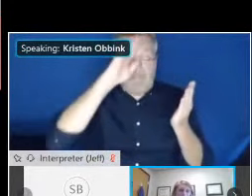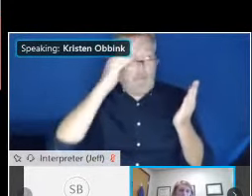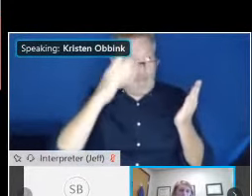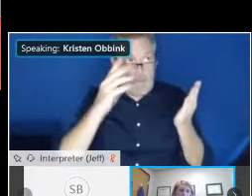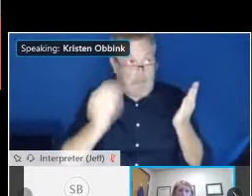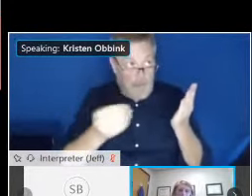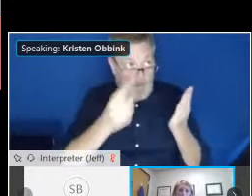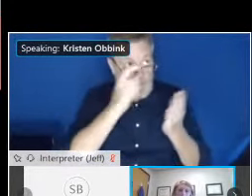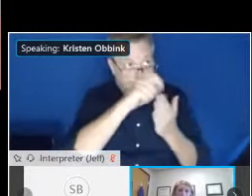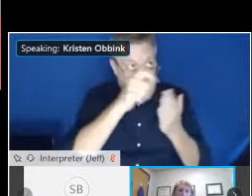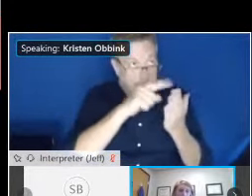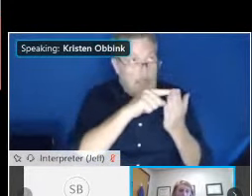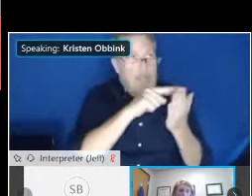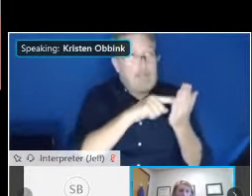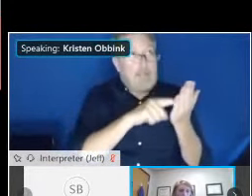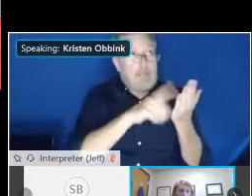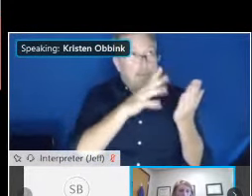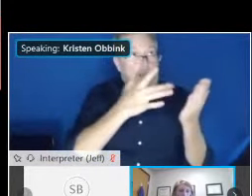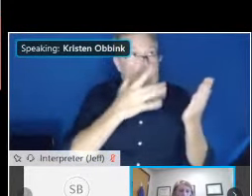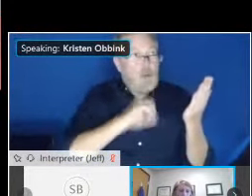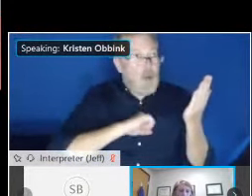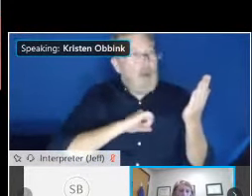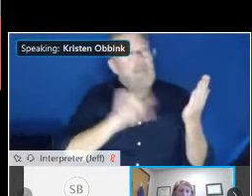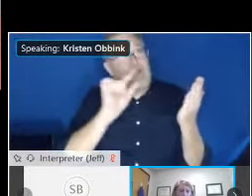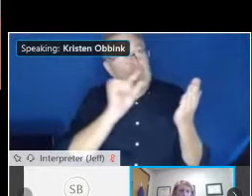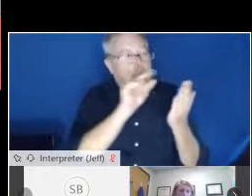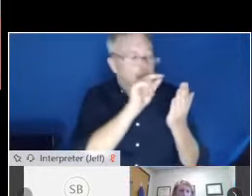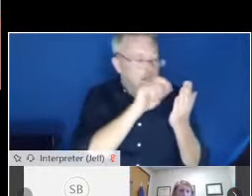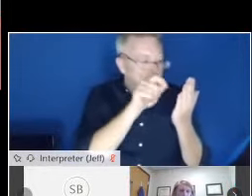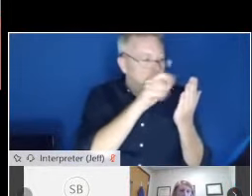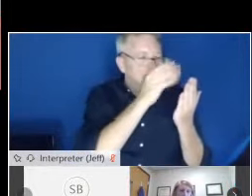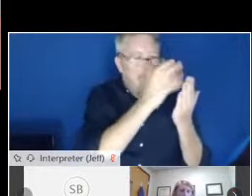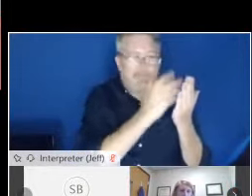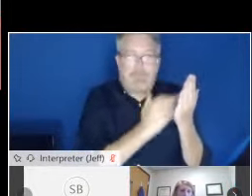their quarantine period. Next slide.